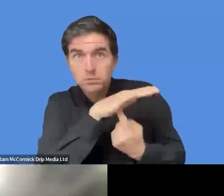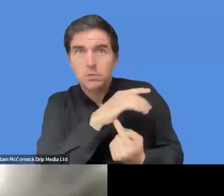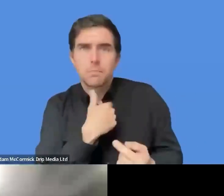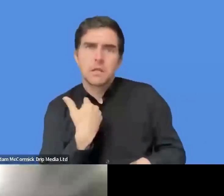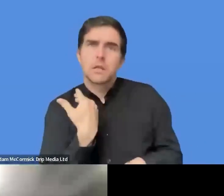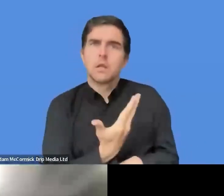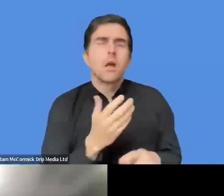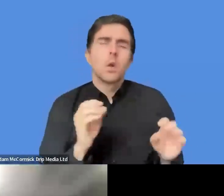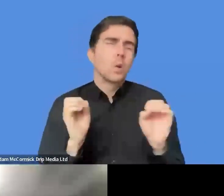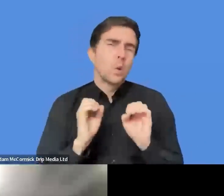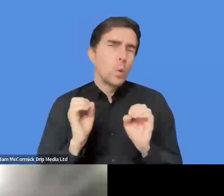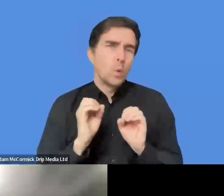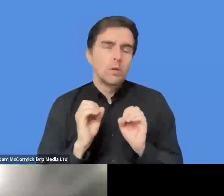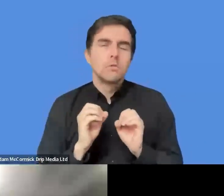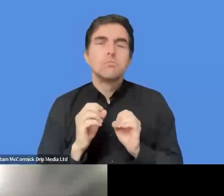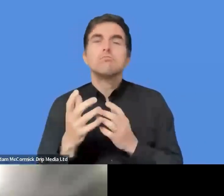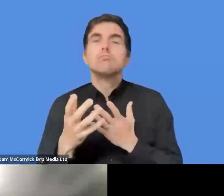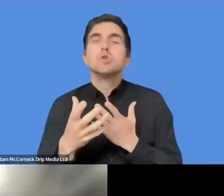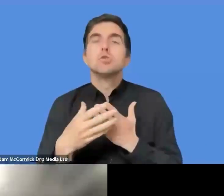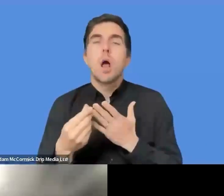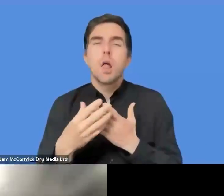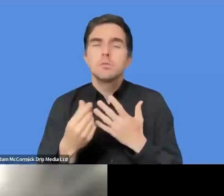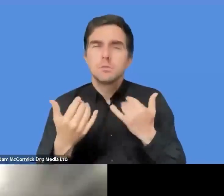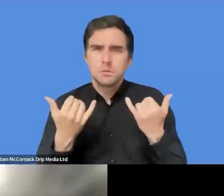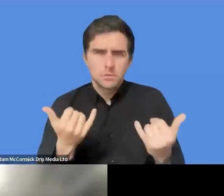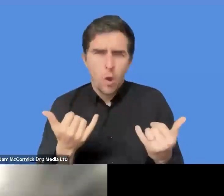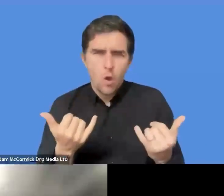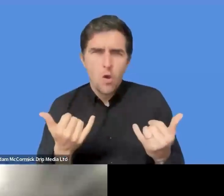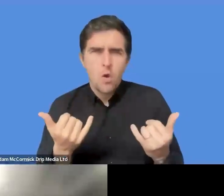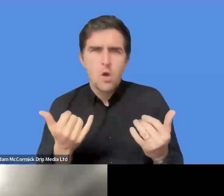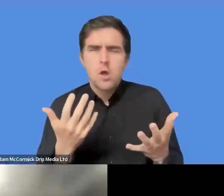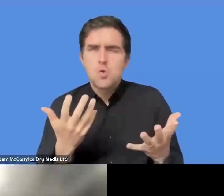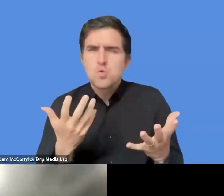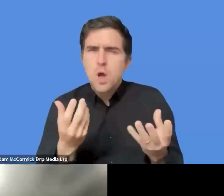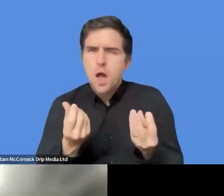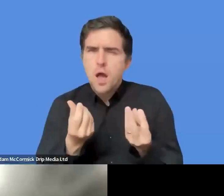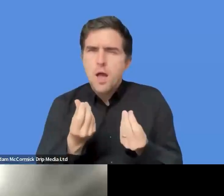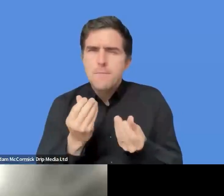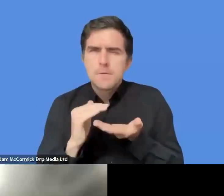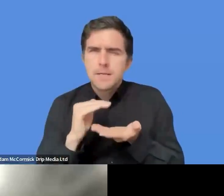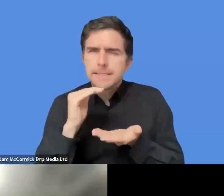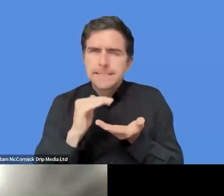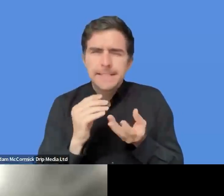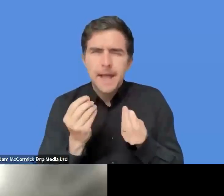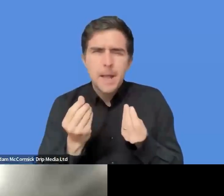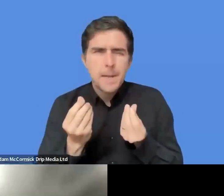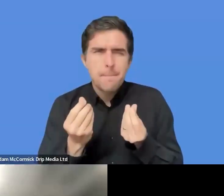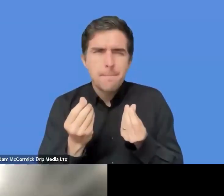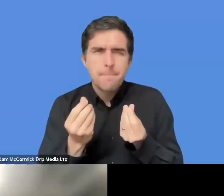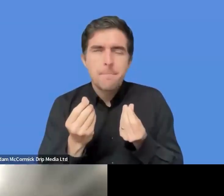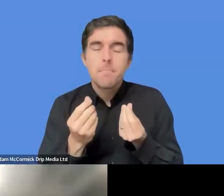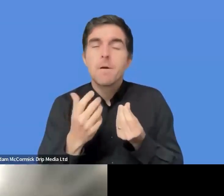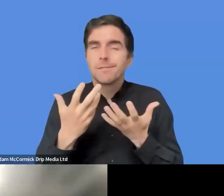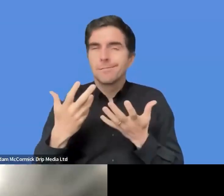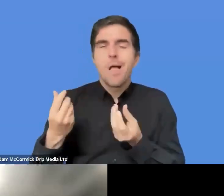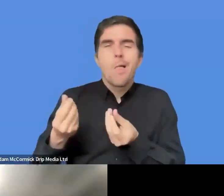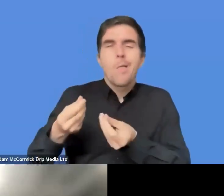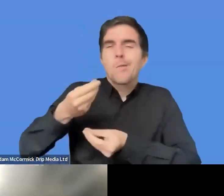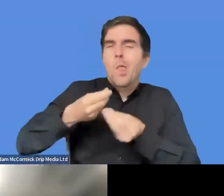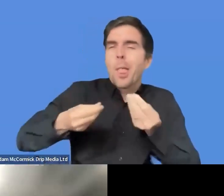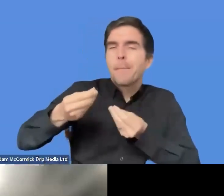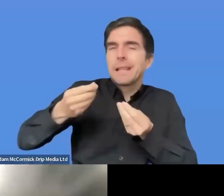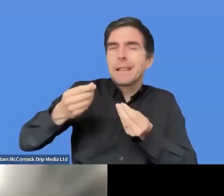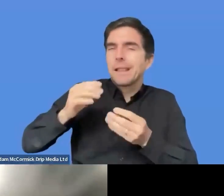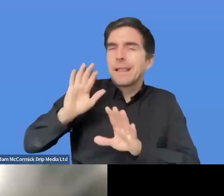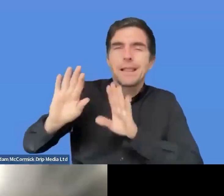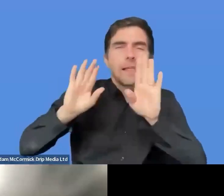but also on how much with the changing economic system, the charges basically